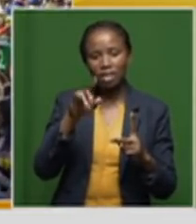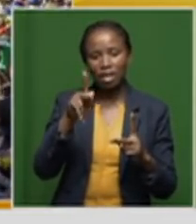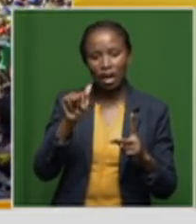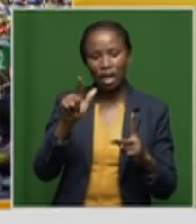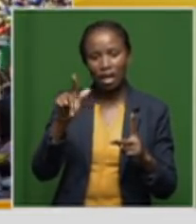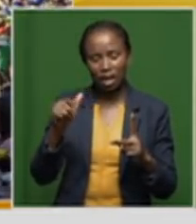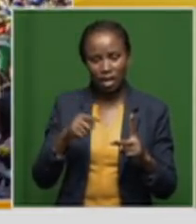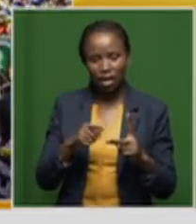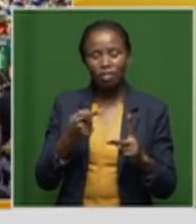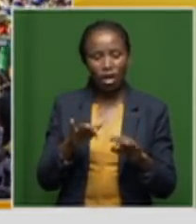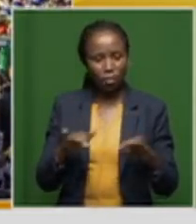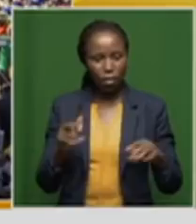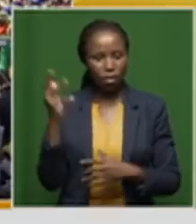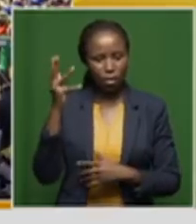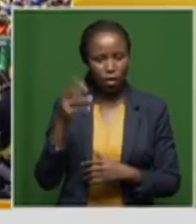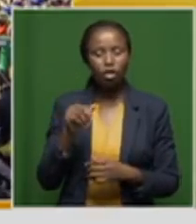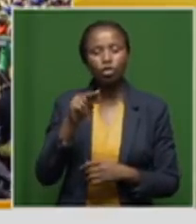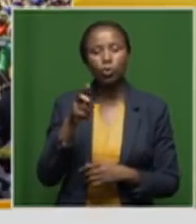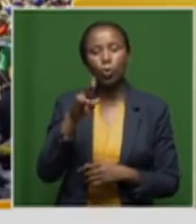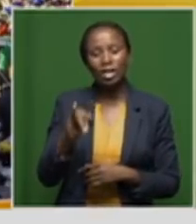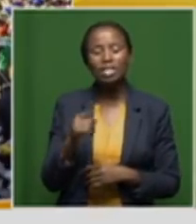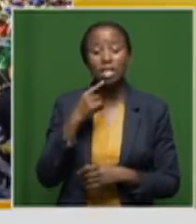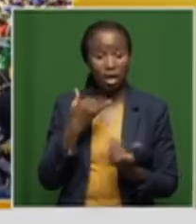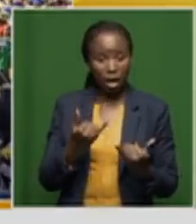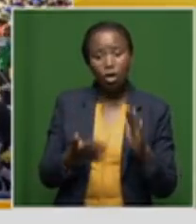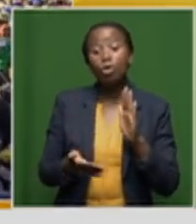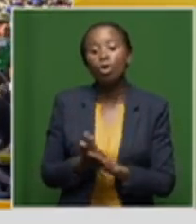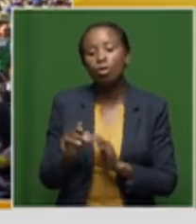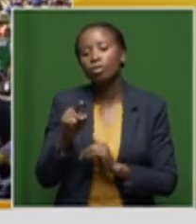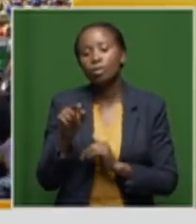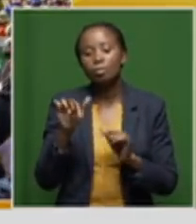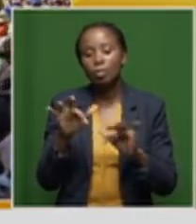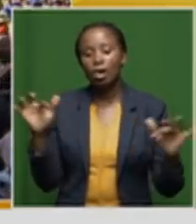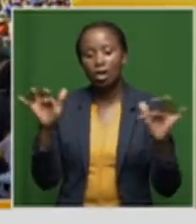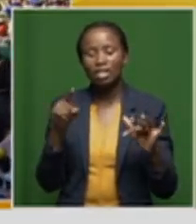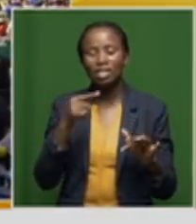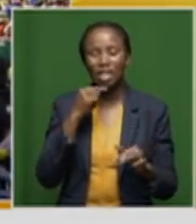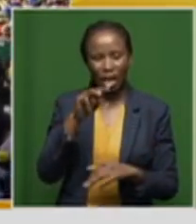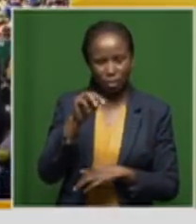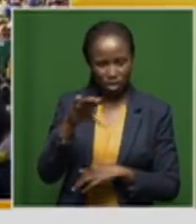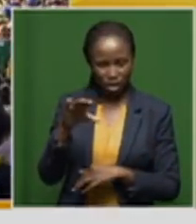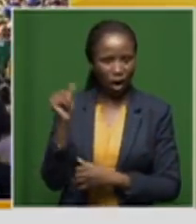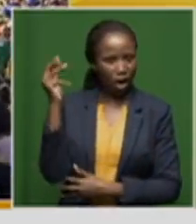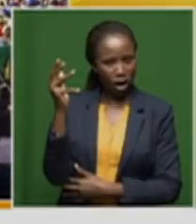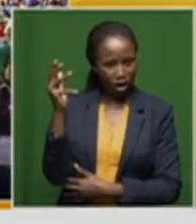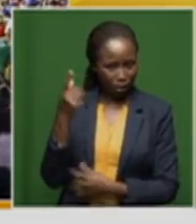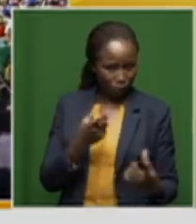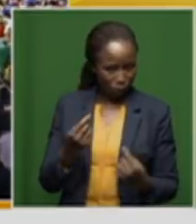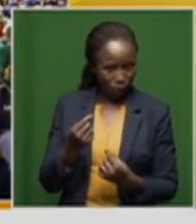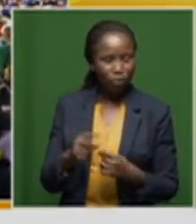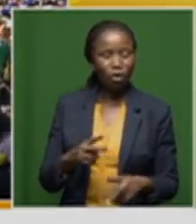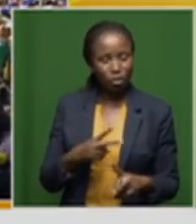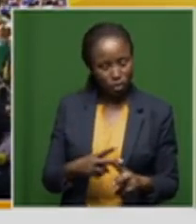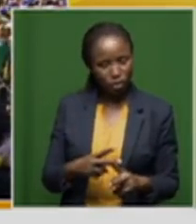booed on the podium. Mtumseni Ntuli has just walked out now saying he's going to the stage. He's essentially going to be the master of ceremonies for this program. Are you anticipating